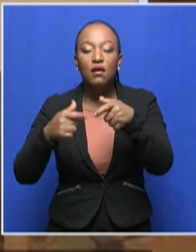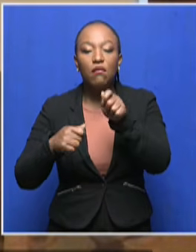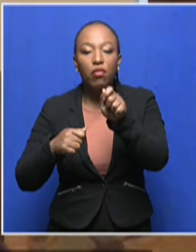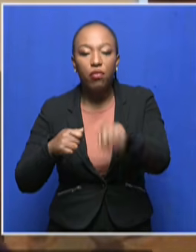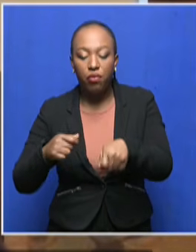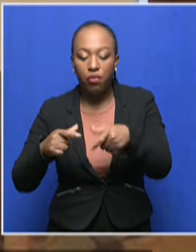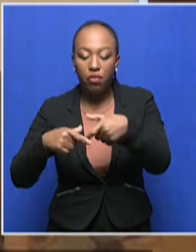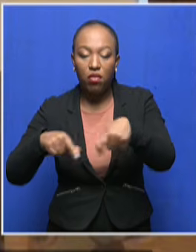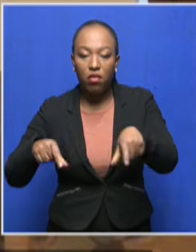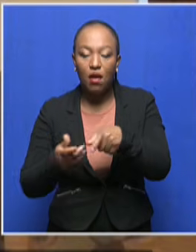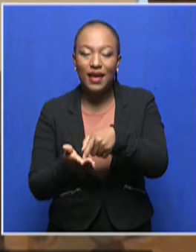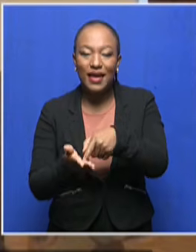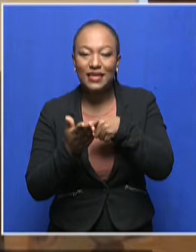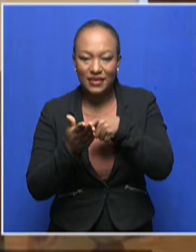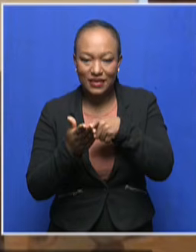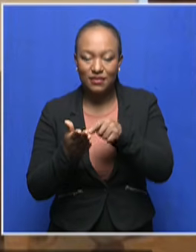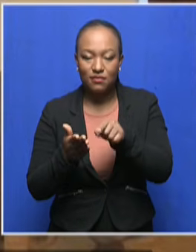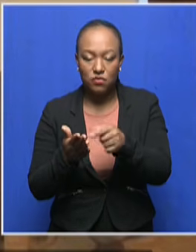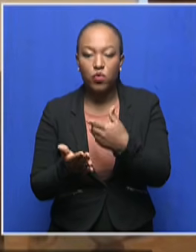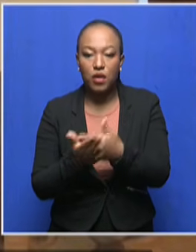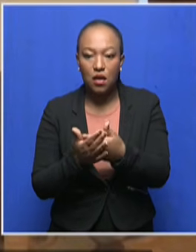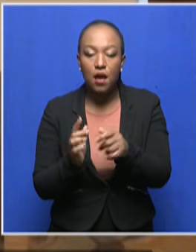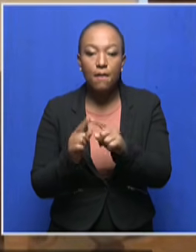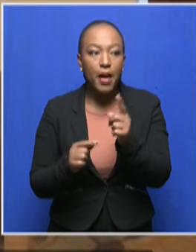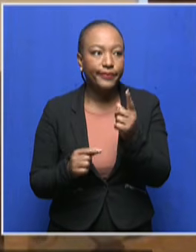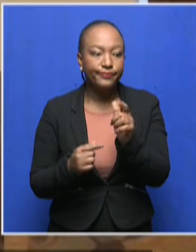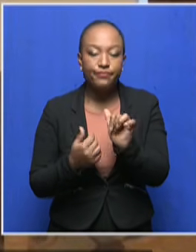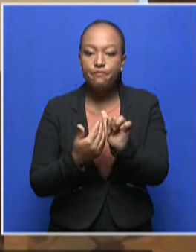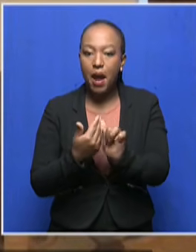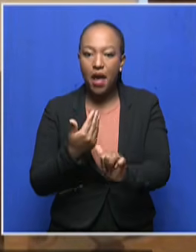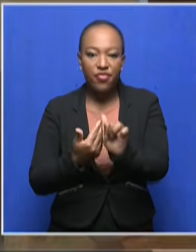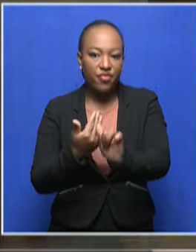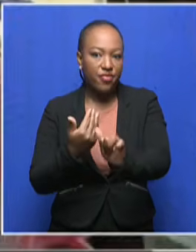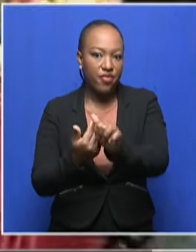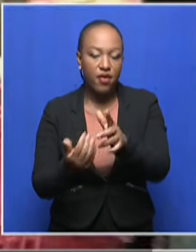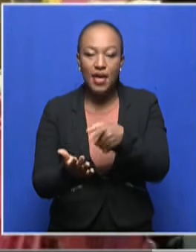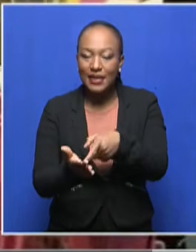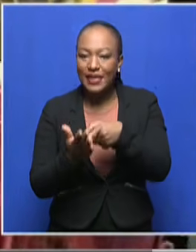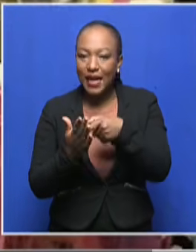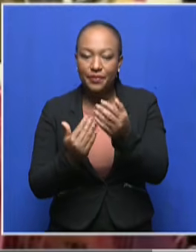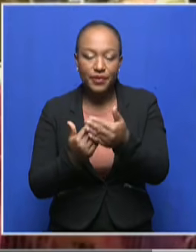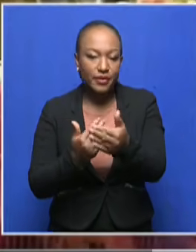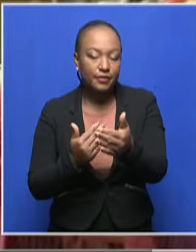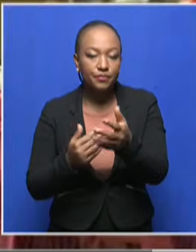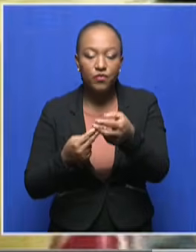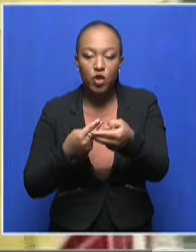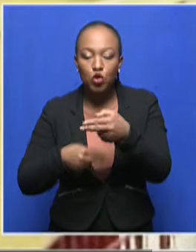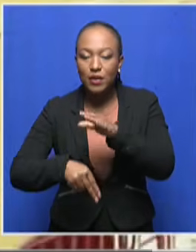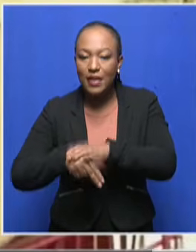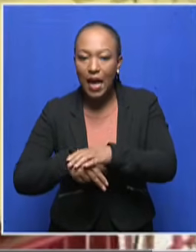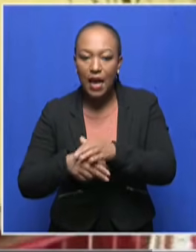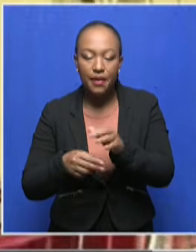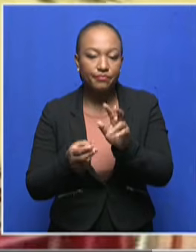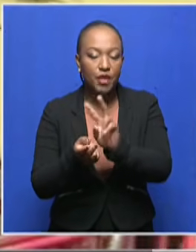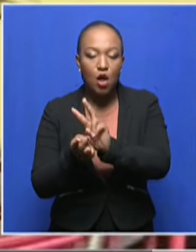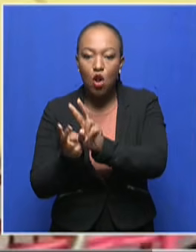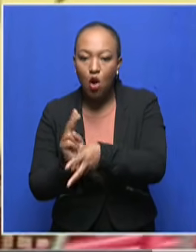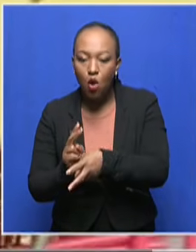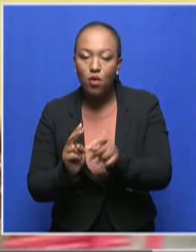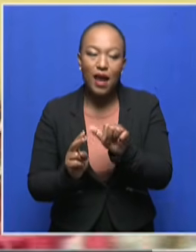If you're starting to use debt to get through the month, so you're using debt, either short-term loans, temporary loans, you're going to